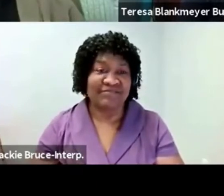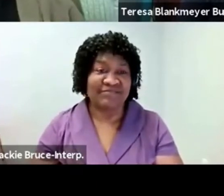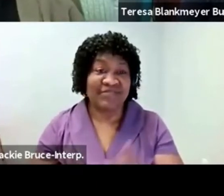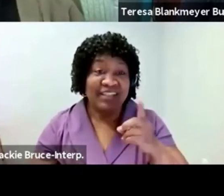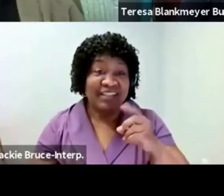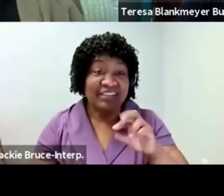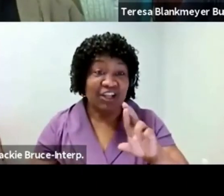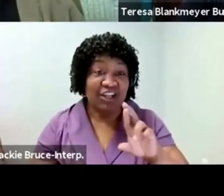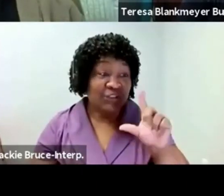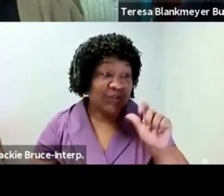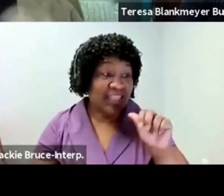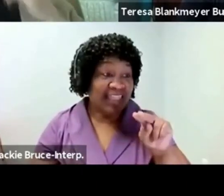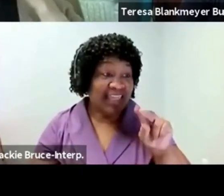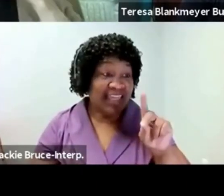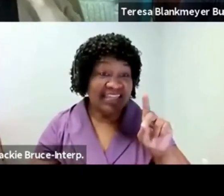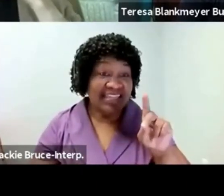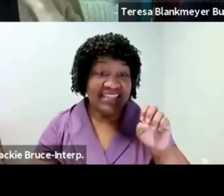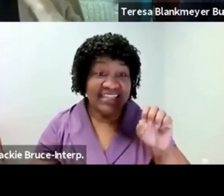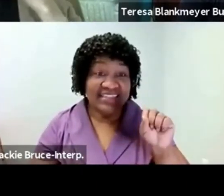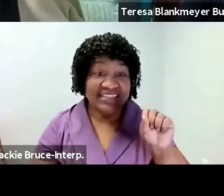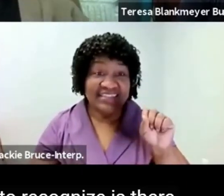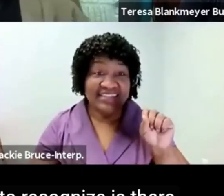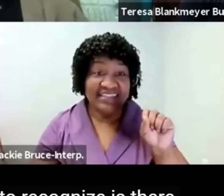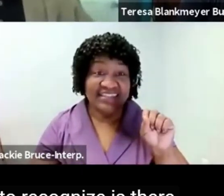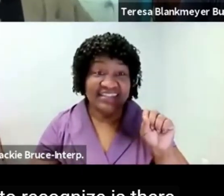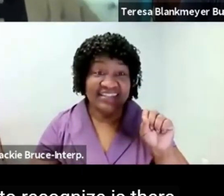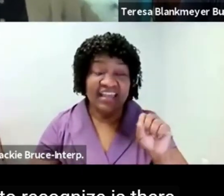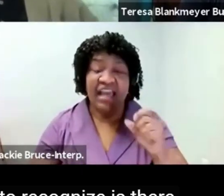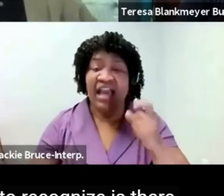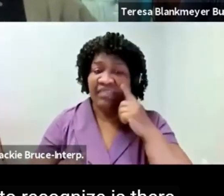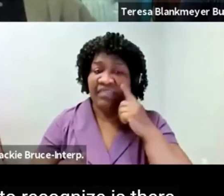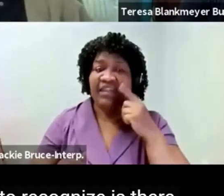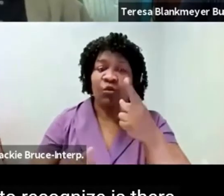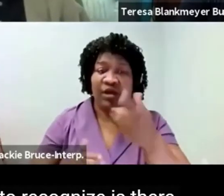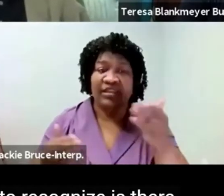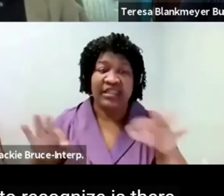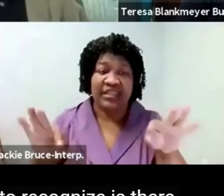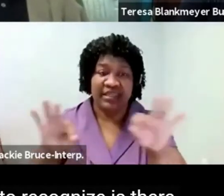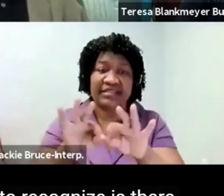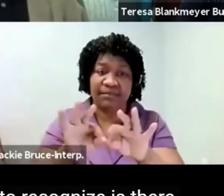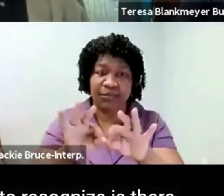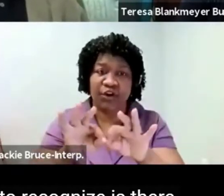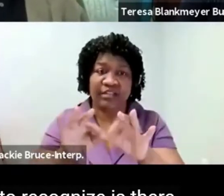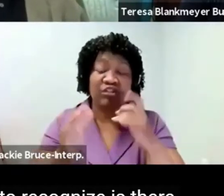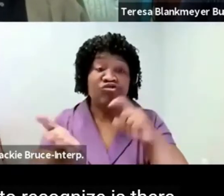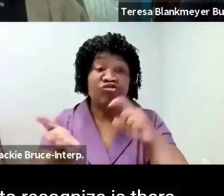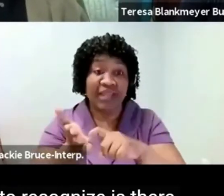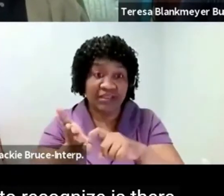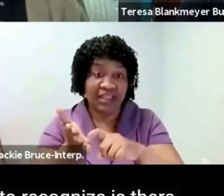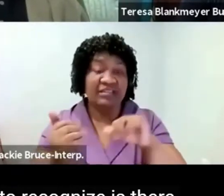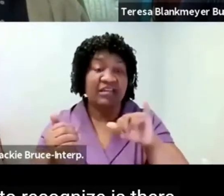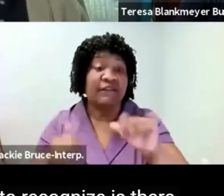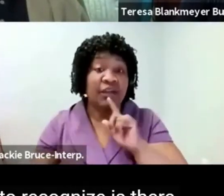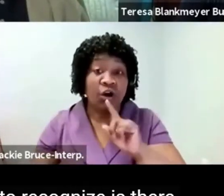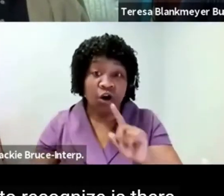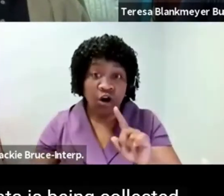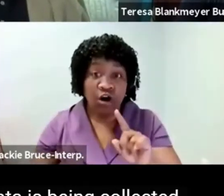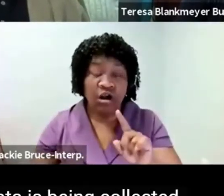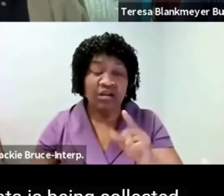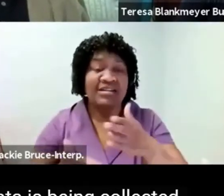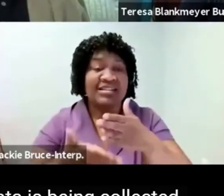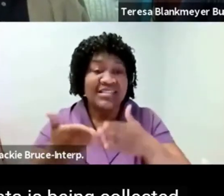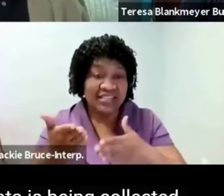Dr. Lentis? I think one thing that's important to recognize is there are